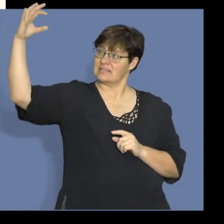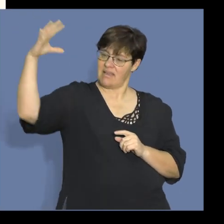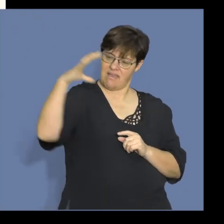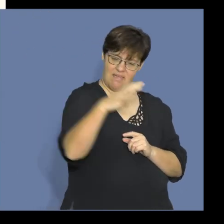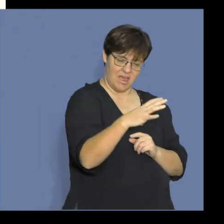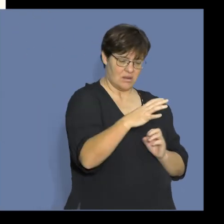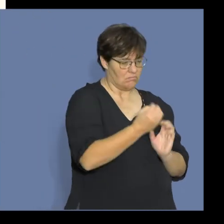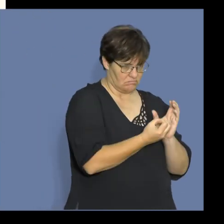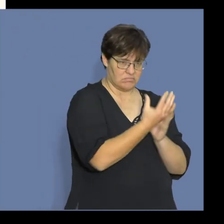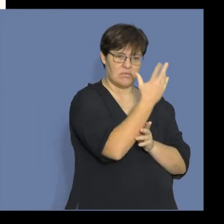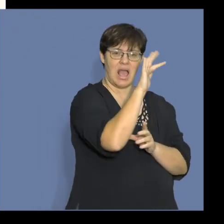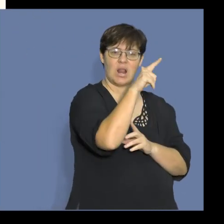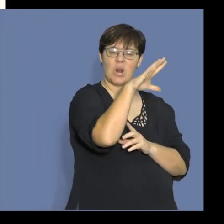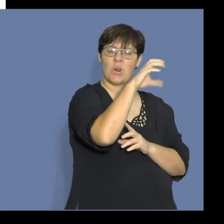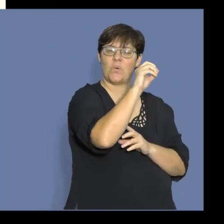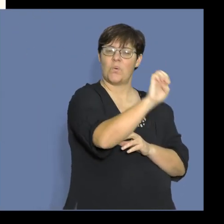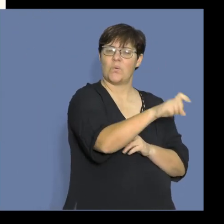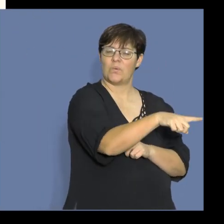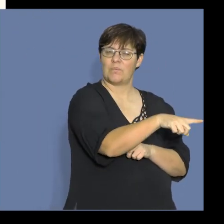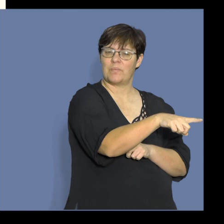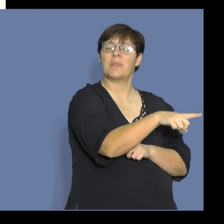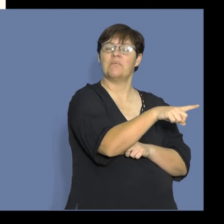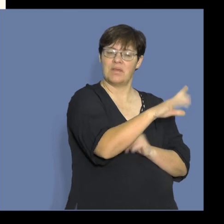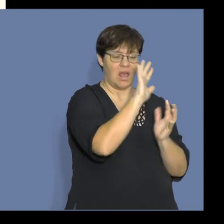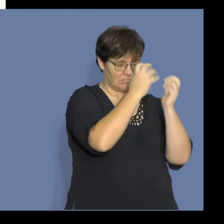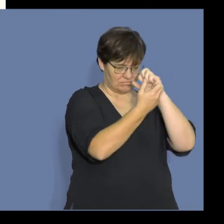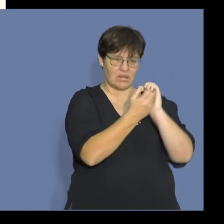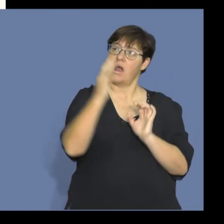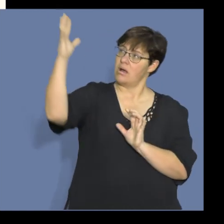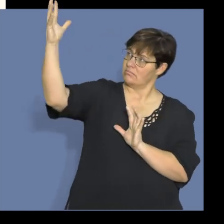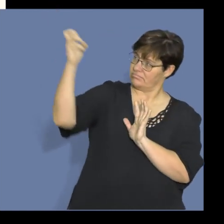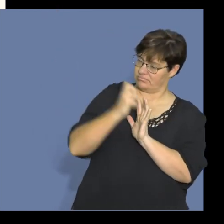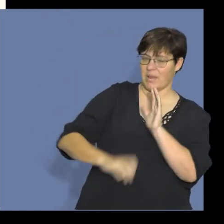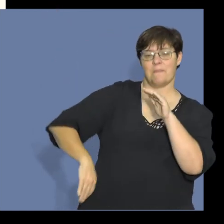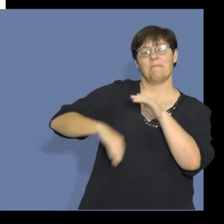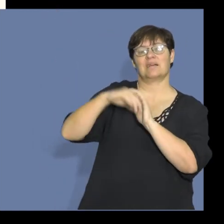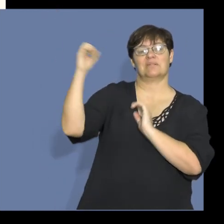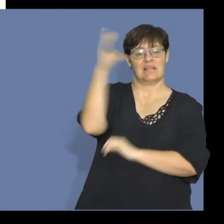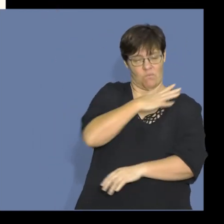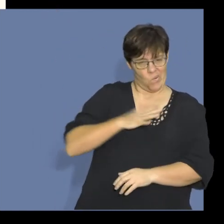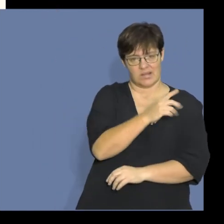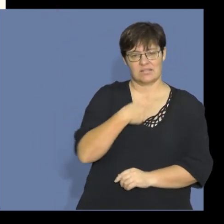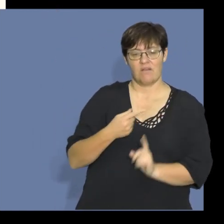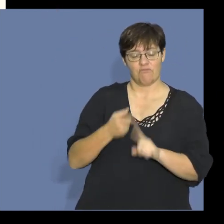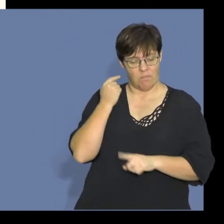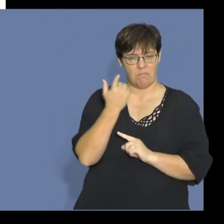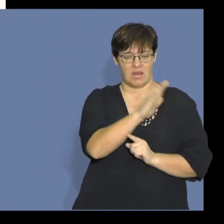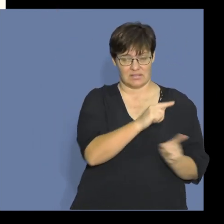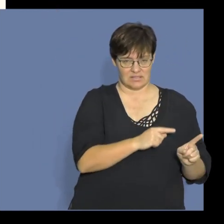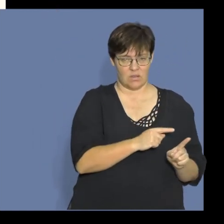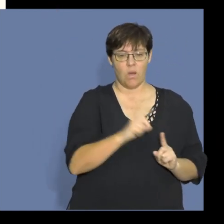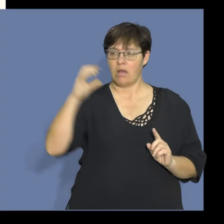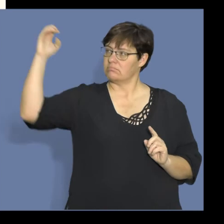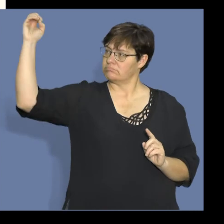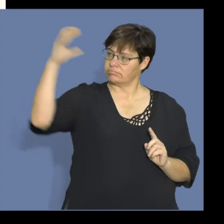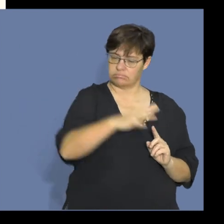are facing the sun. And so these aloe plants are adapted to being able to absorb maximum amount of sunlight from